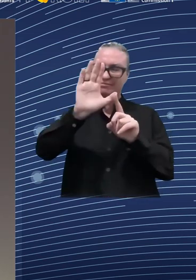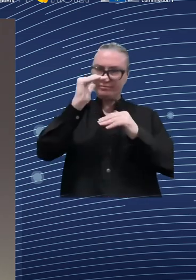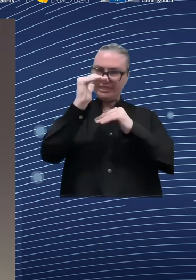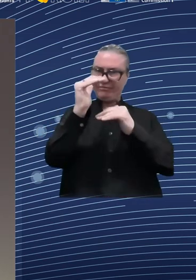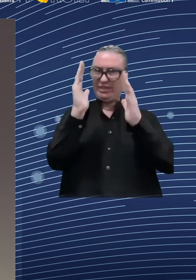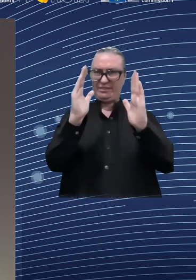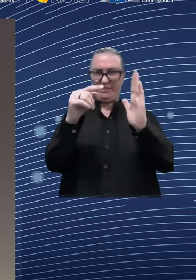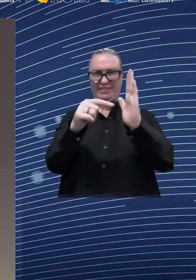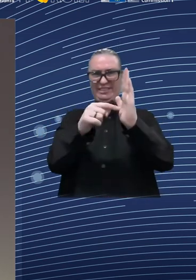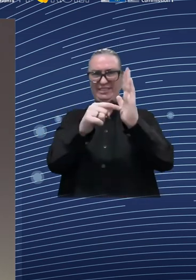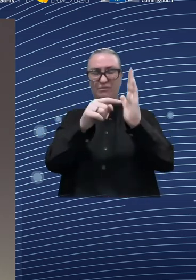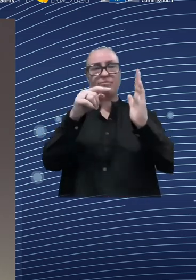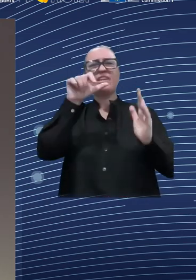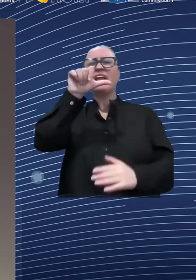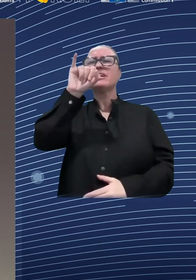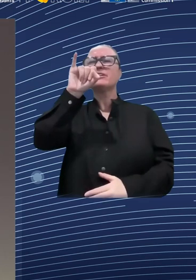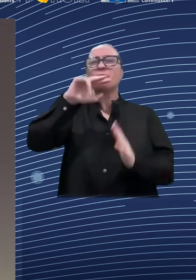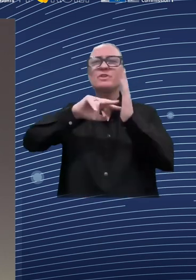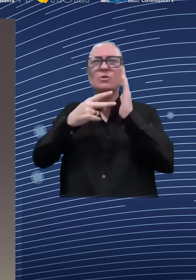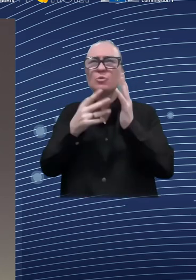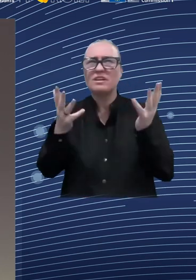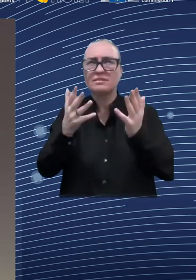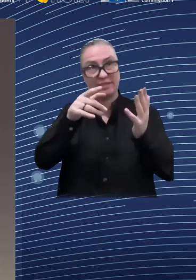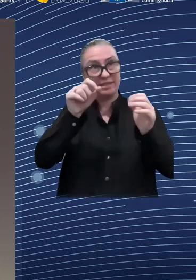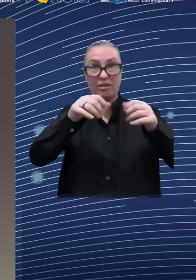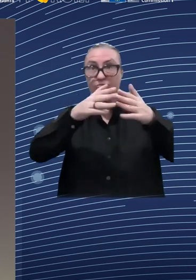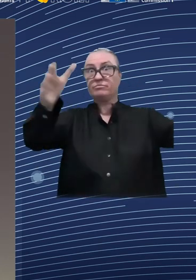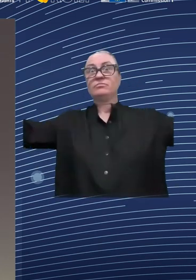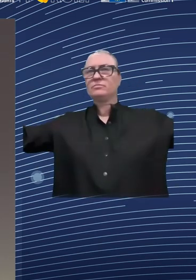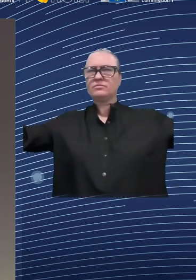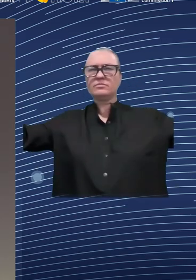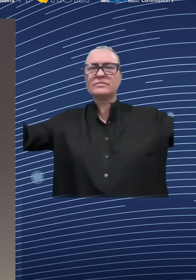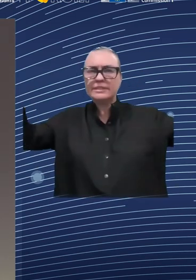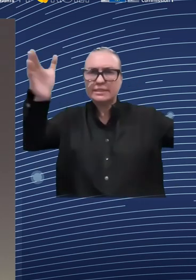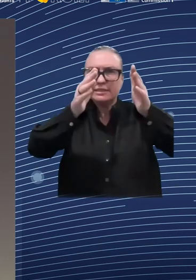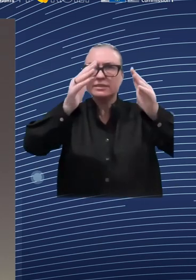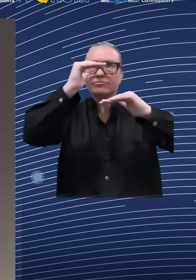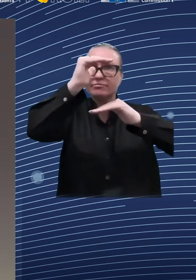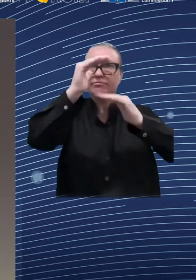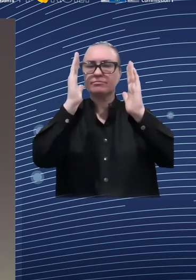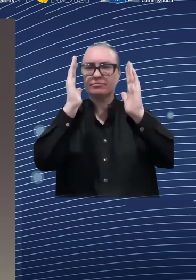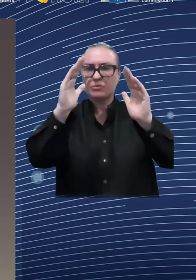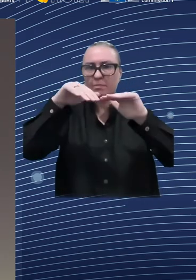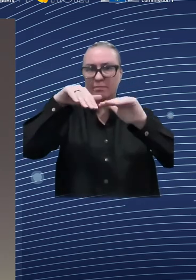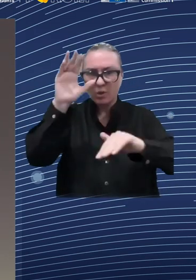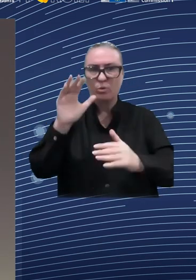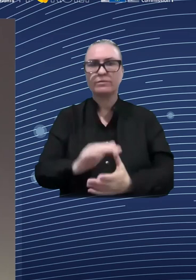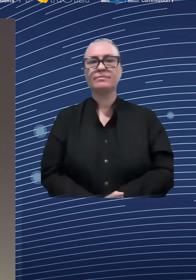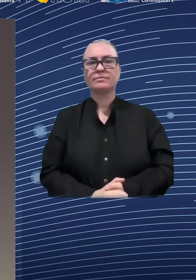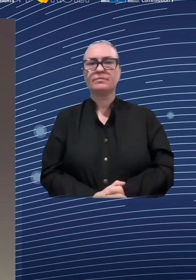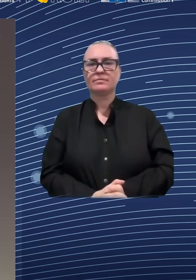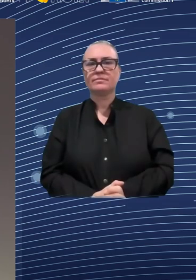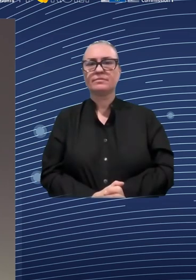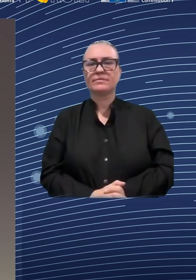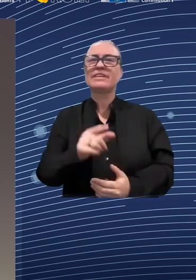on the applied research and innovation for vocational education and training in the Basque Country. Tell us more about